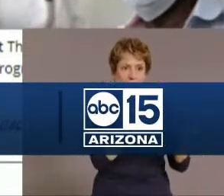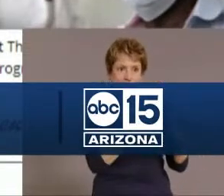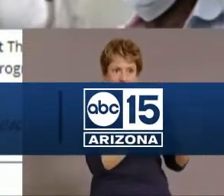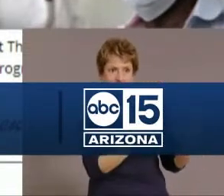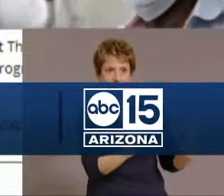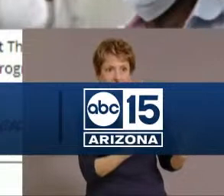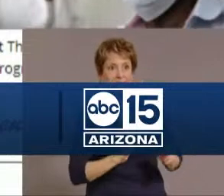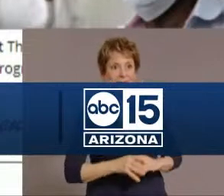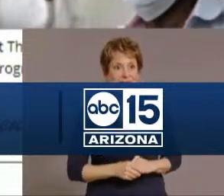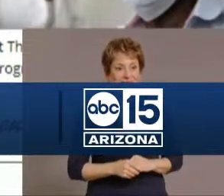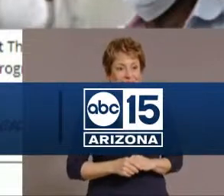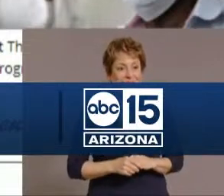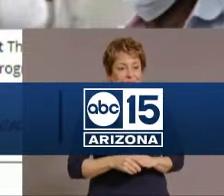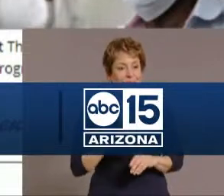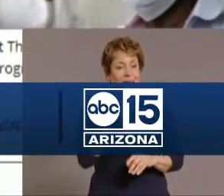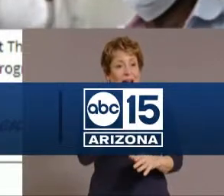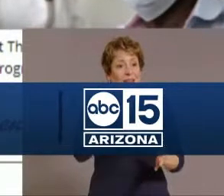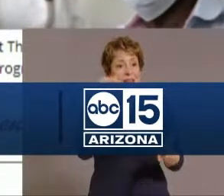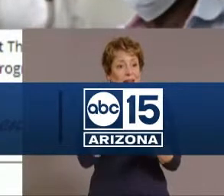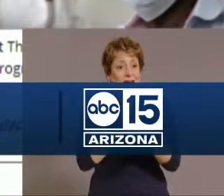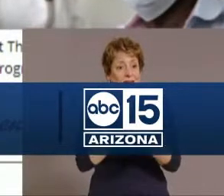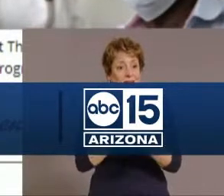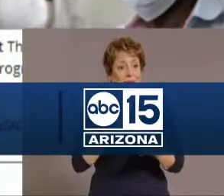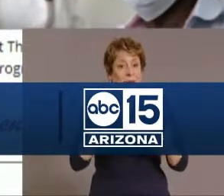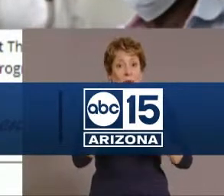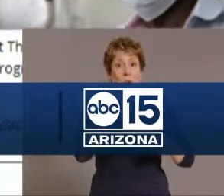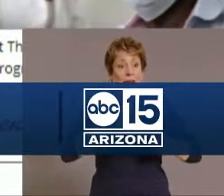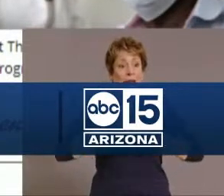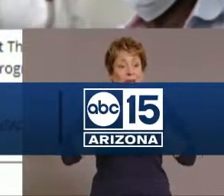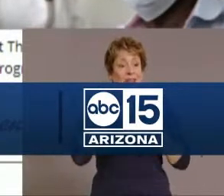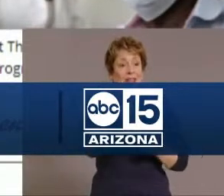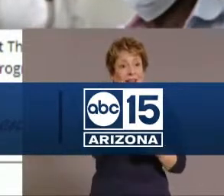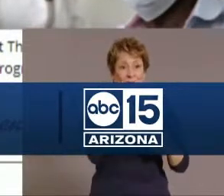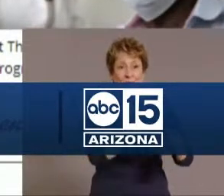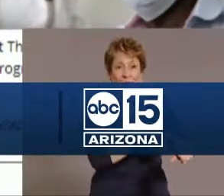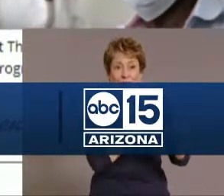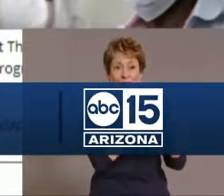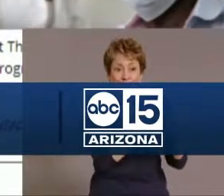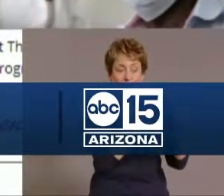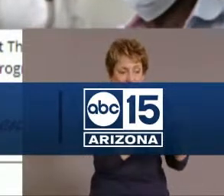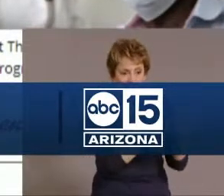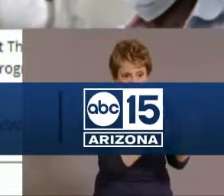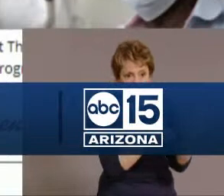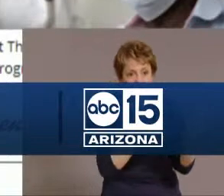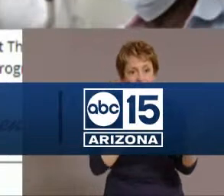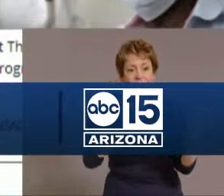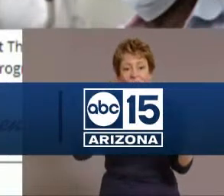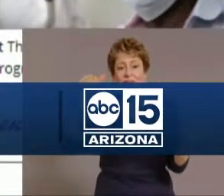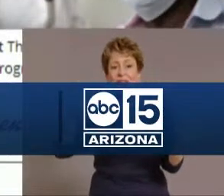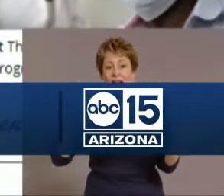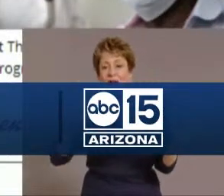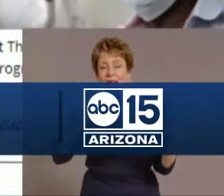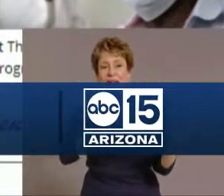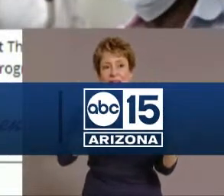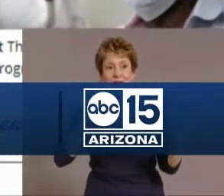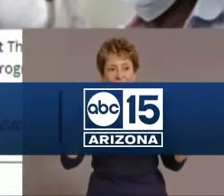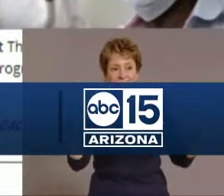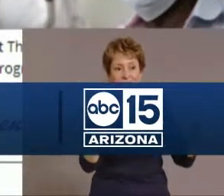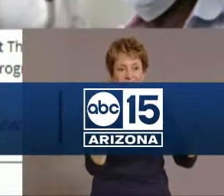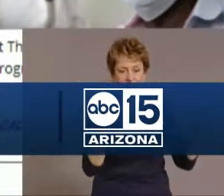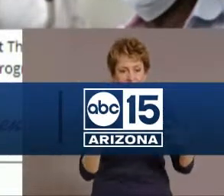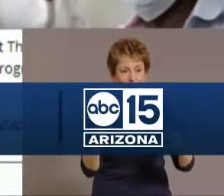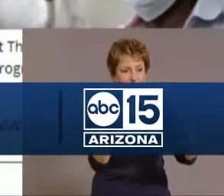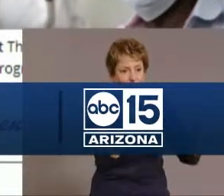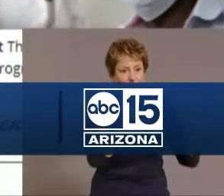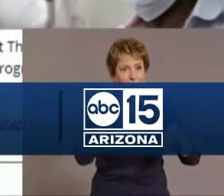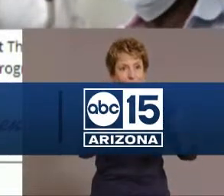to residents, and almost 57,000 of those doses went to the staff. So this was a large project and was one of those